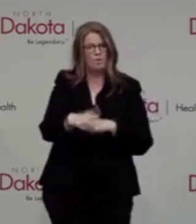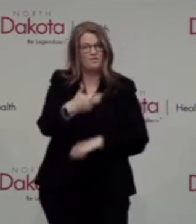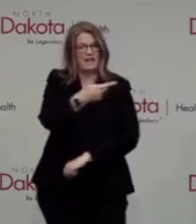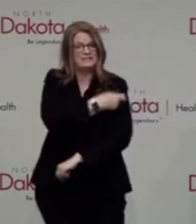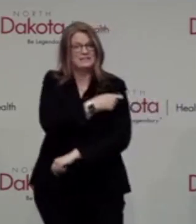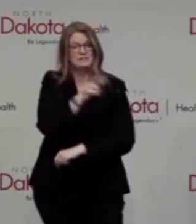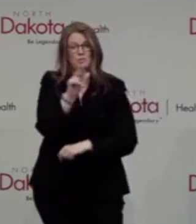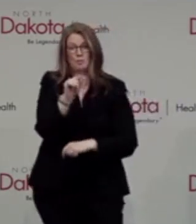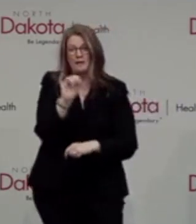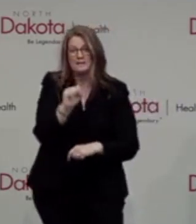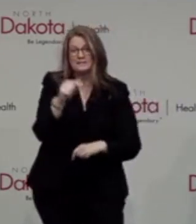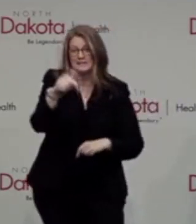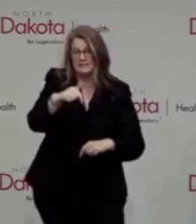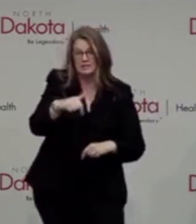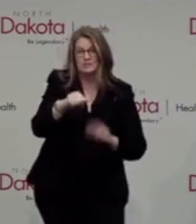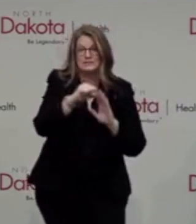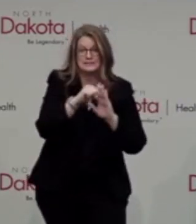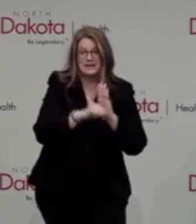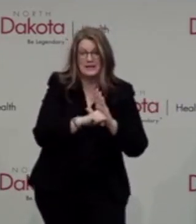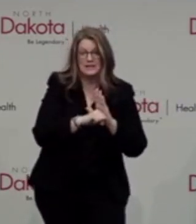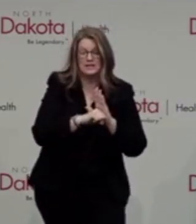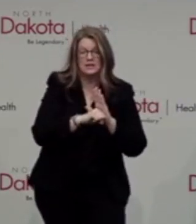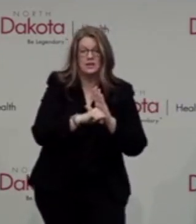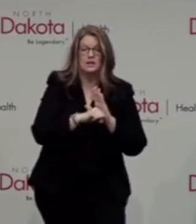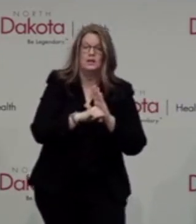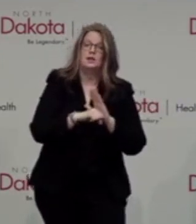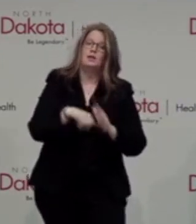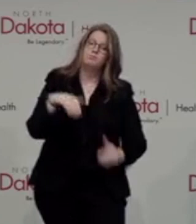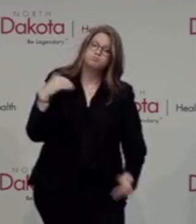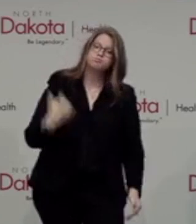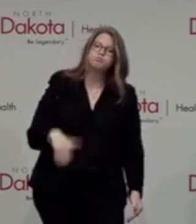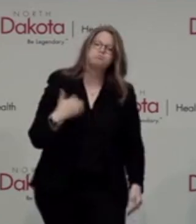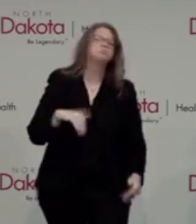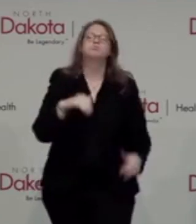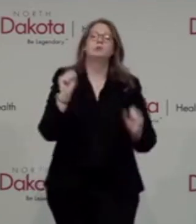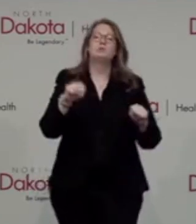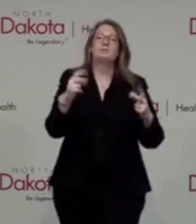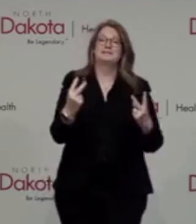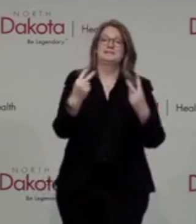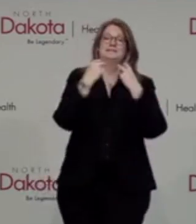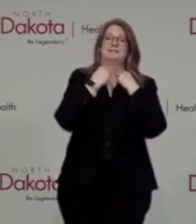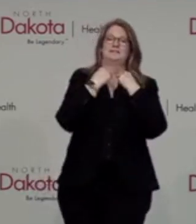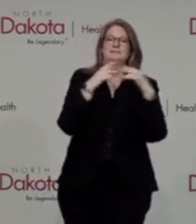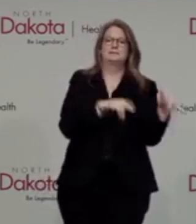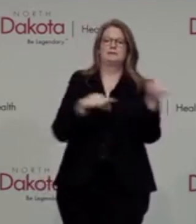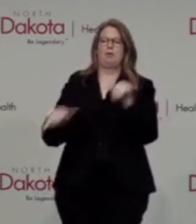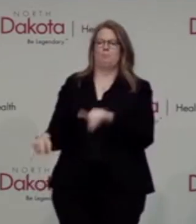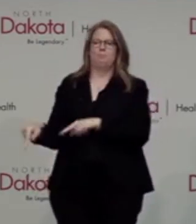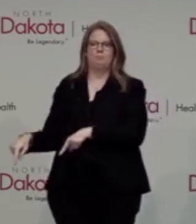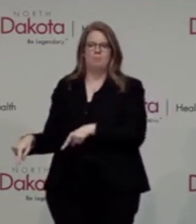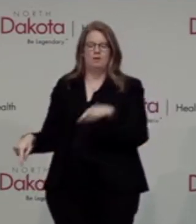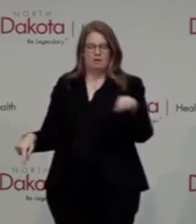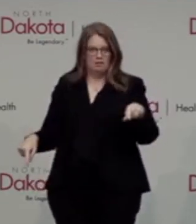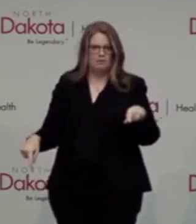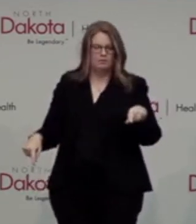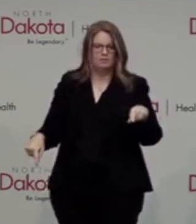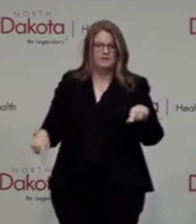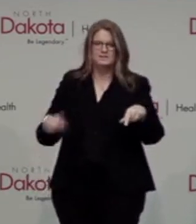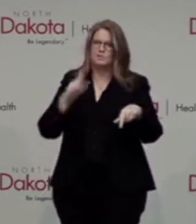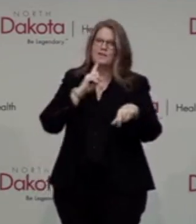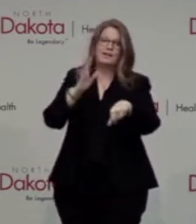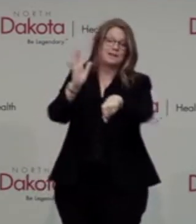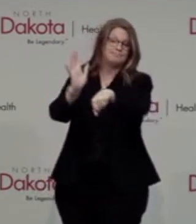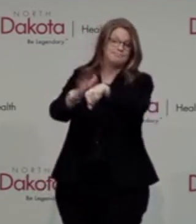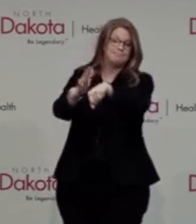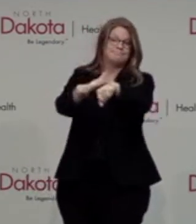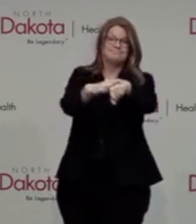and parts of our state, that we could be finding ourselves in that same kind of position. So this is a readiness call